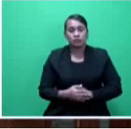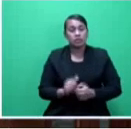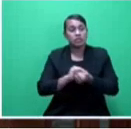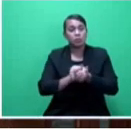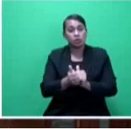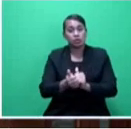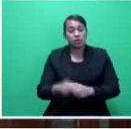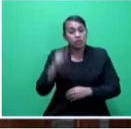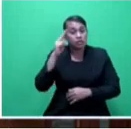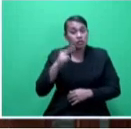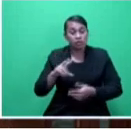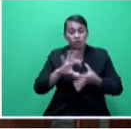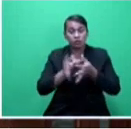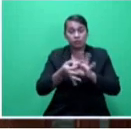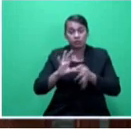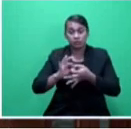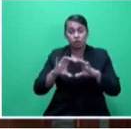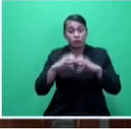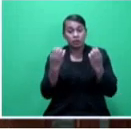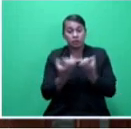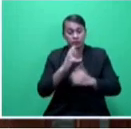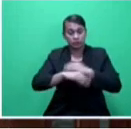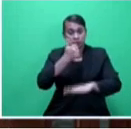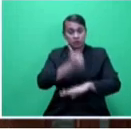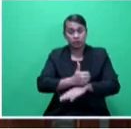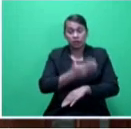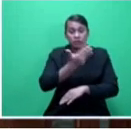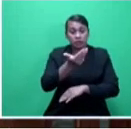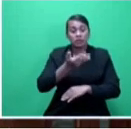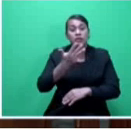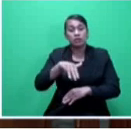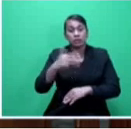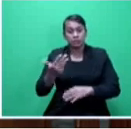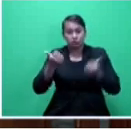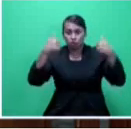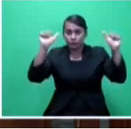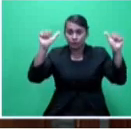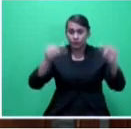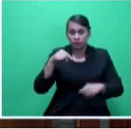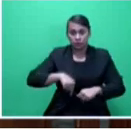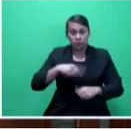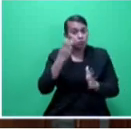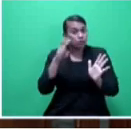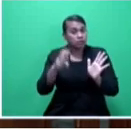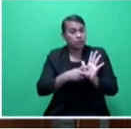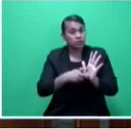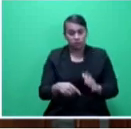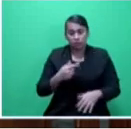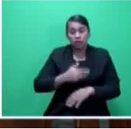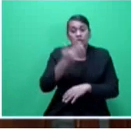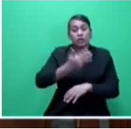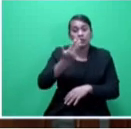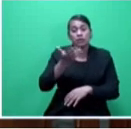was established in 1949 and achieved International Olympic Committee recognition in 1955. Apart